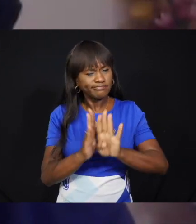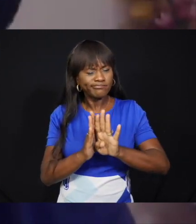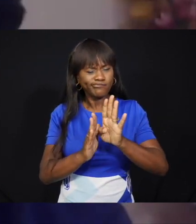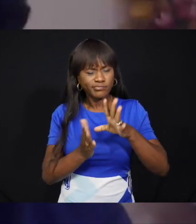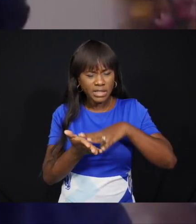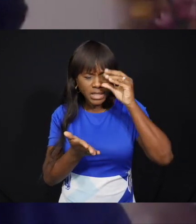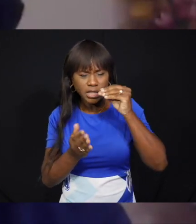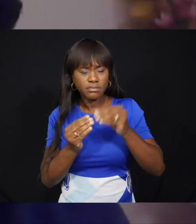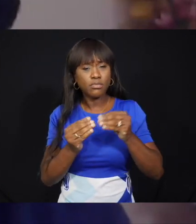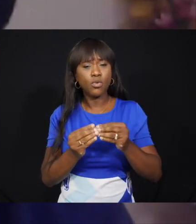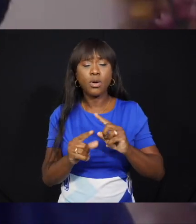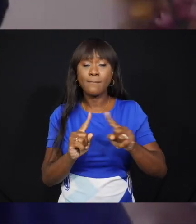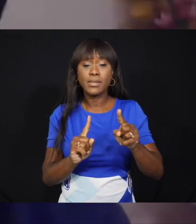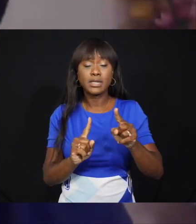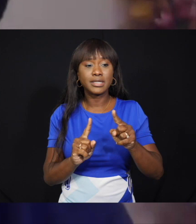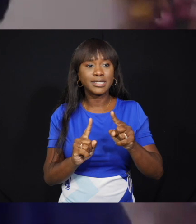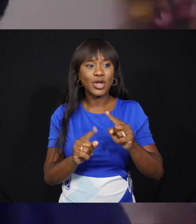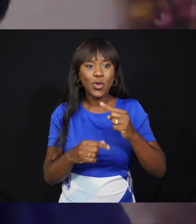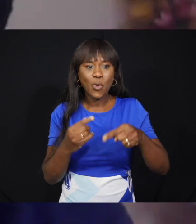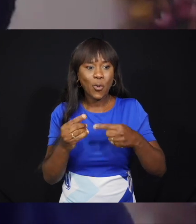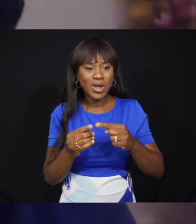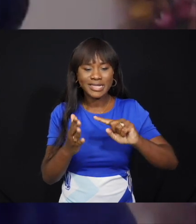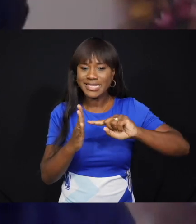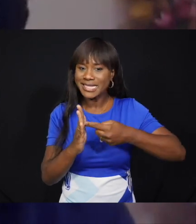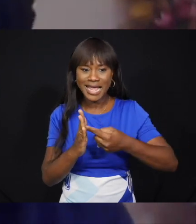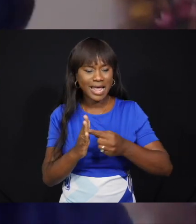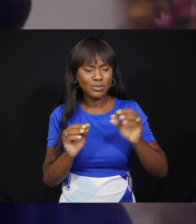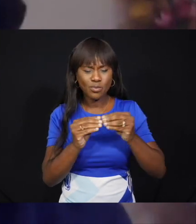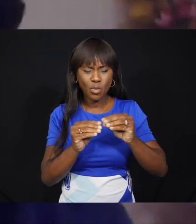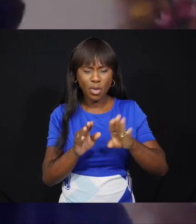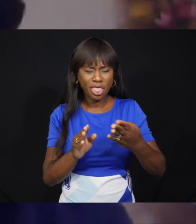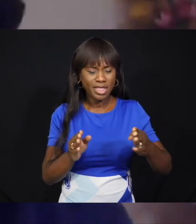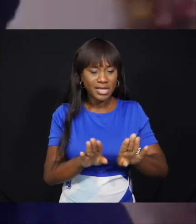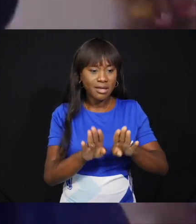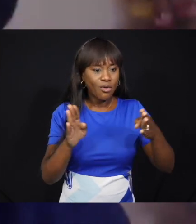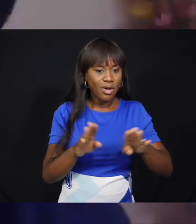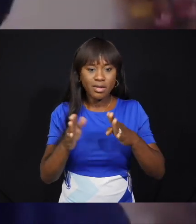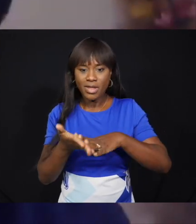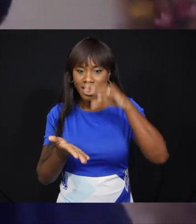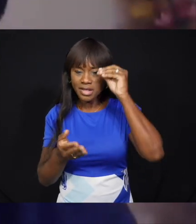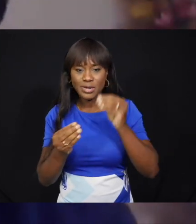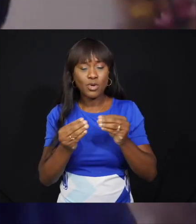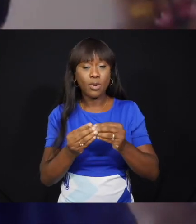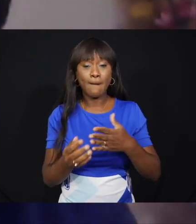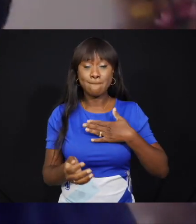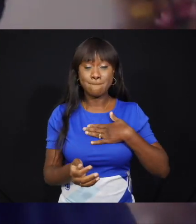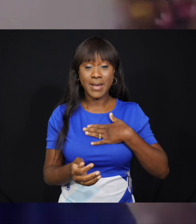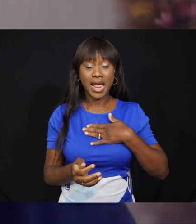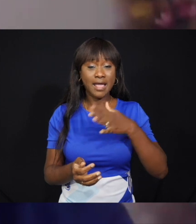yourself acclimatized to. But as soon as you do so, it's new portals opening, new doorways opening.